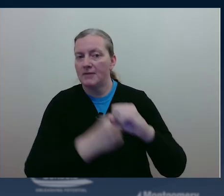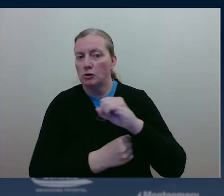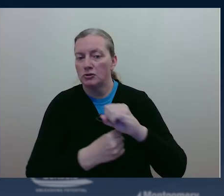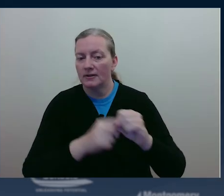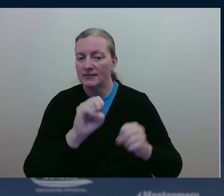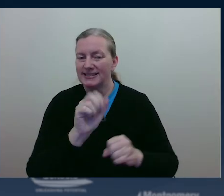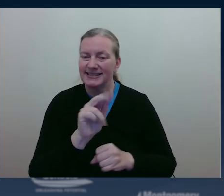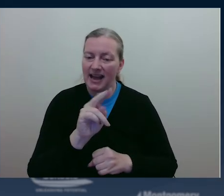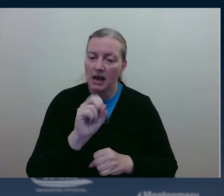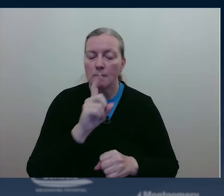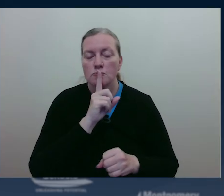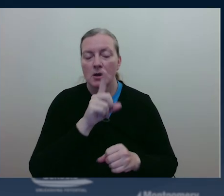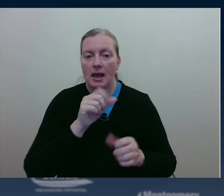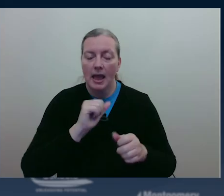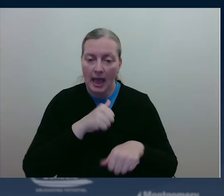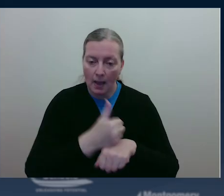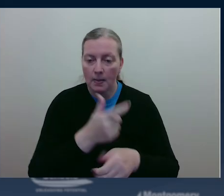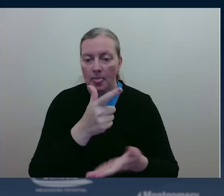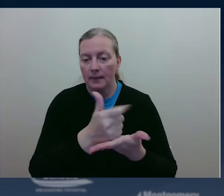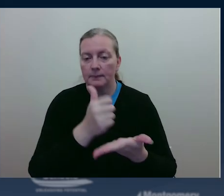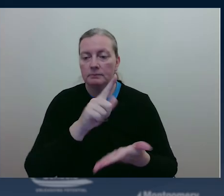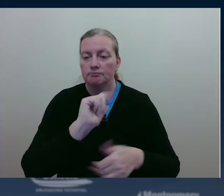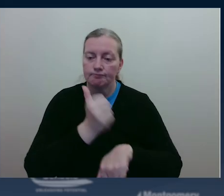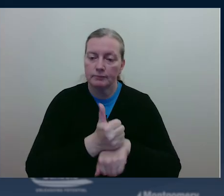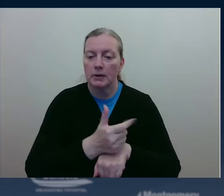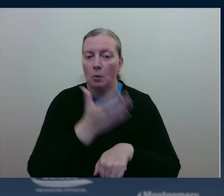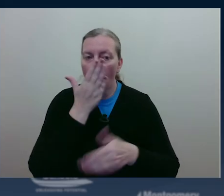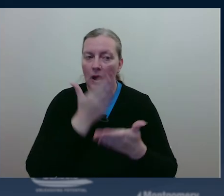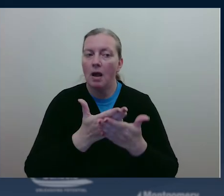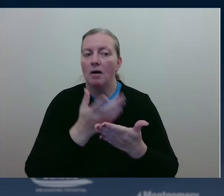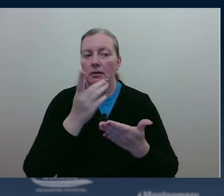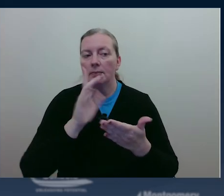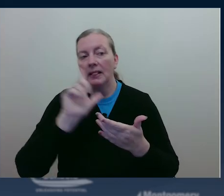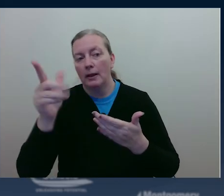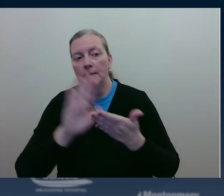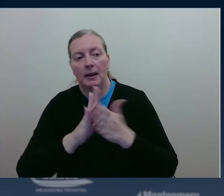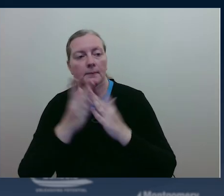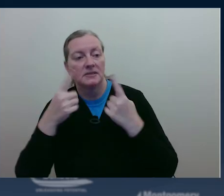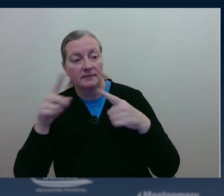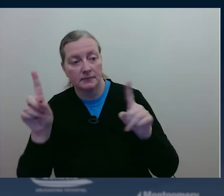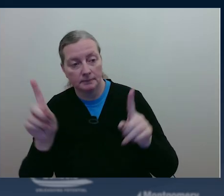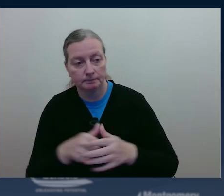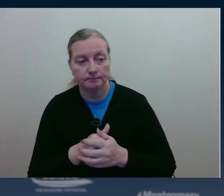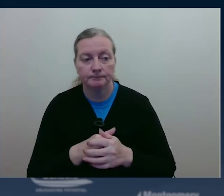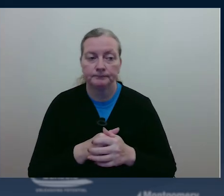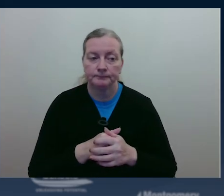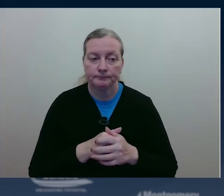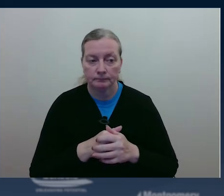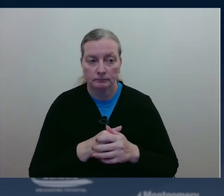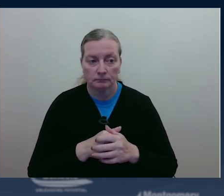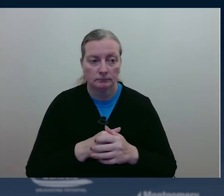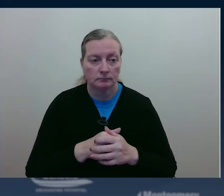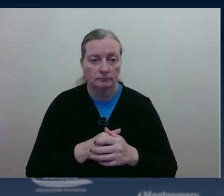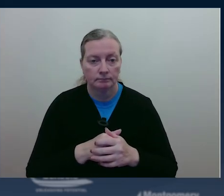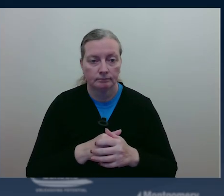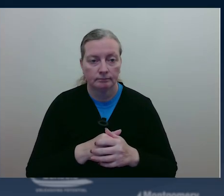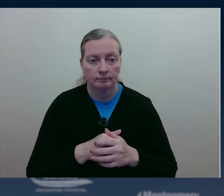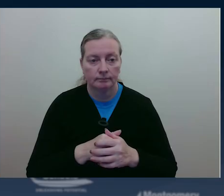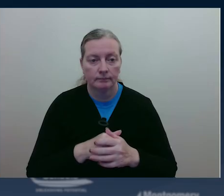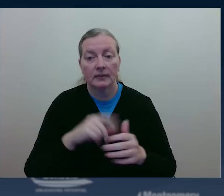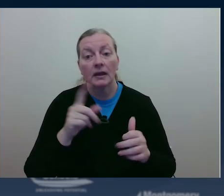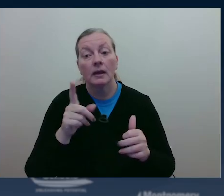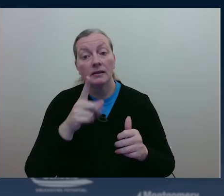for success. As you look in grade 10, students will do their first biomedical course, Biomedical